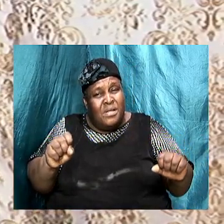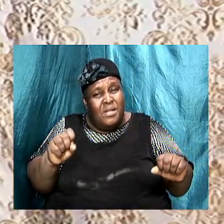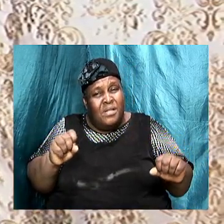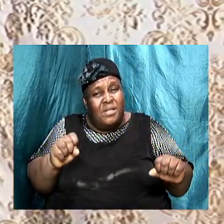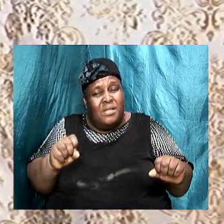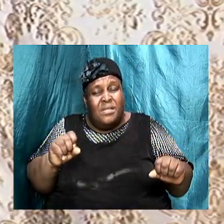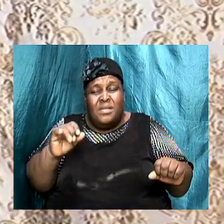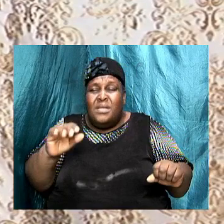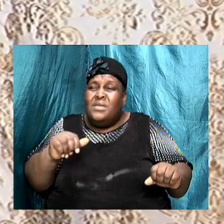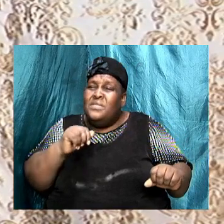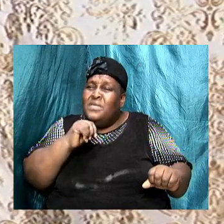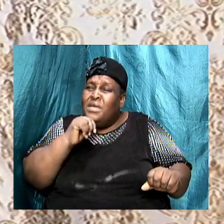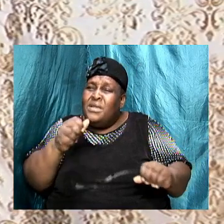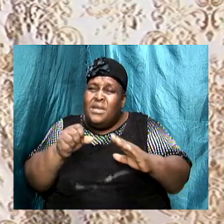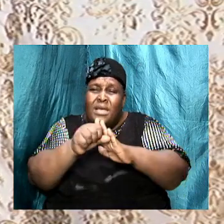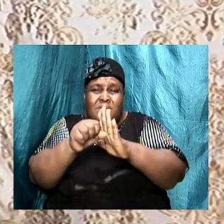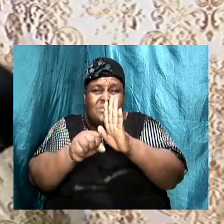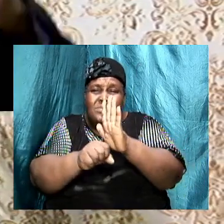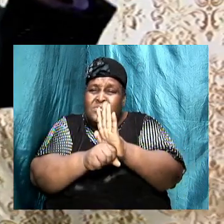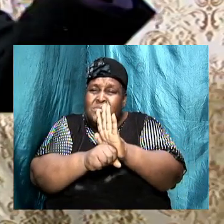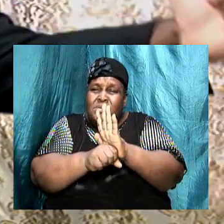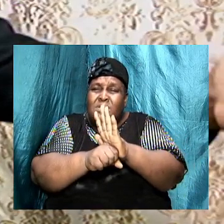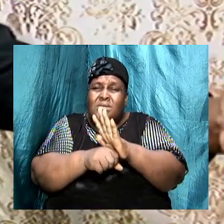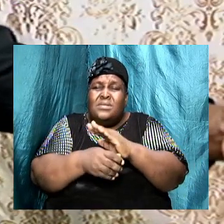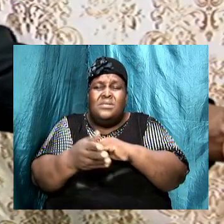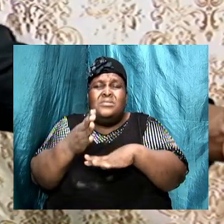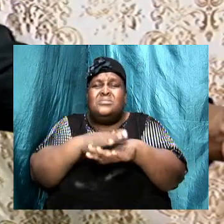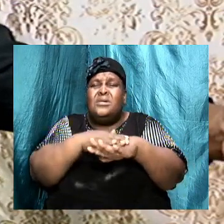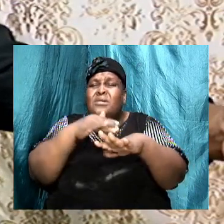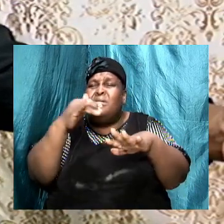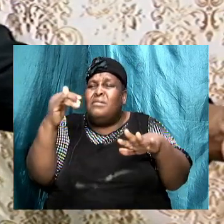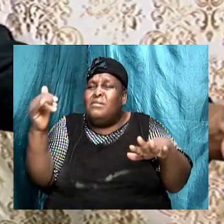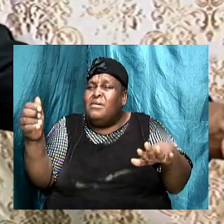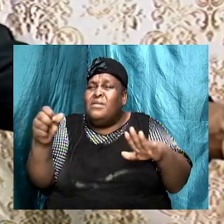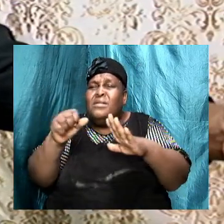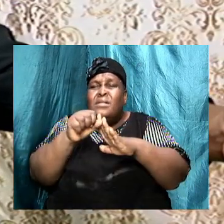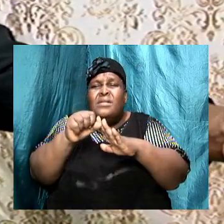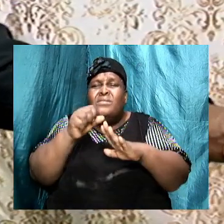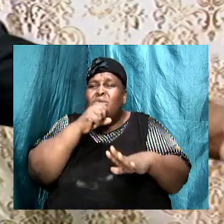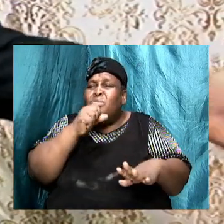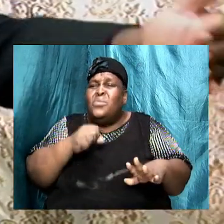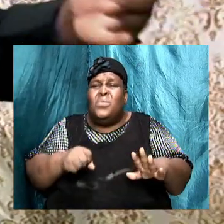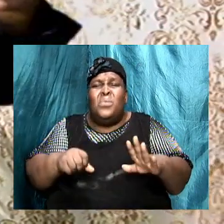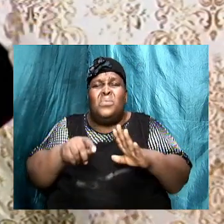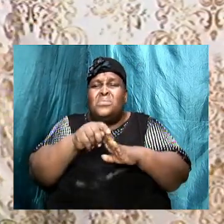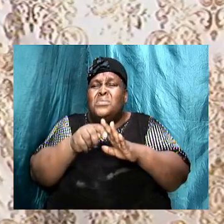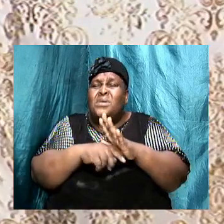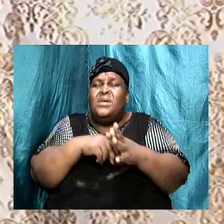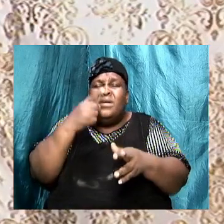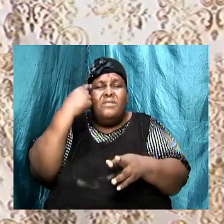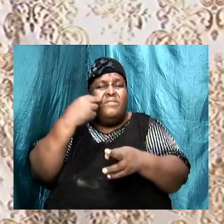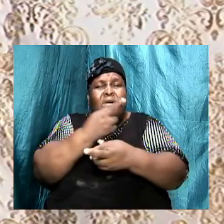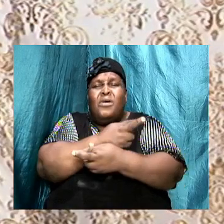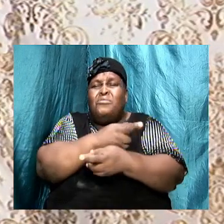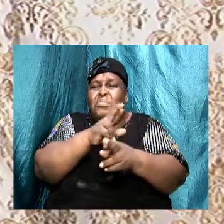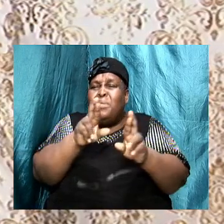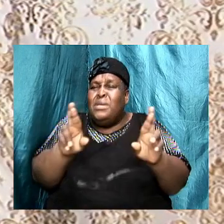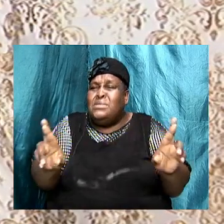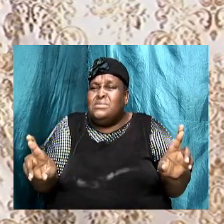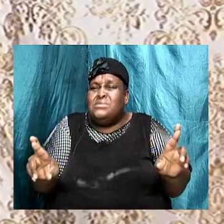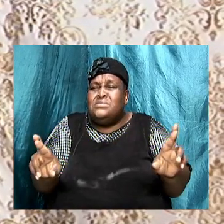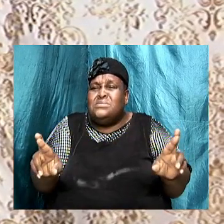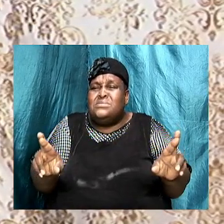But that is not scriptural, because there is a call from the Old Testament for repentance, and there is a call in the New